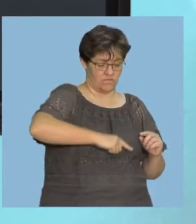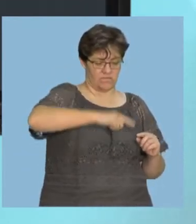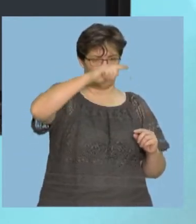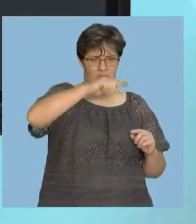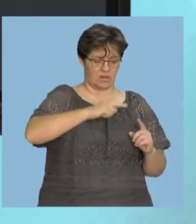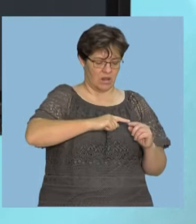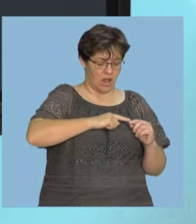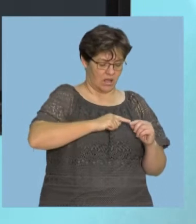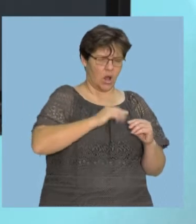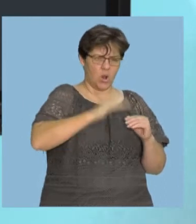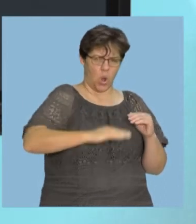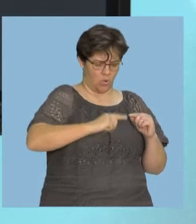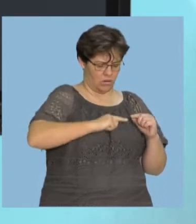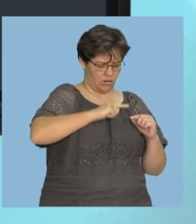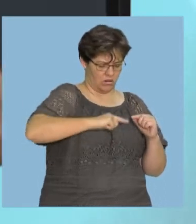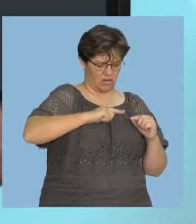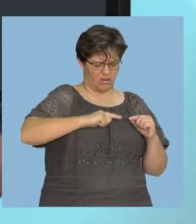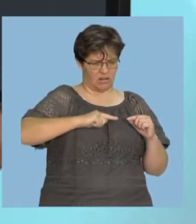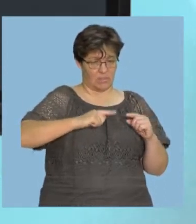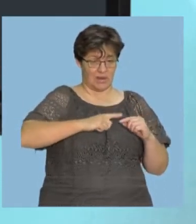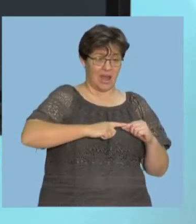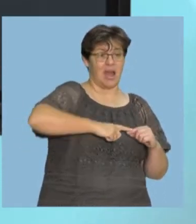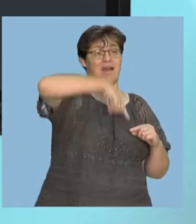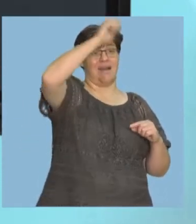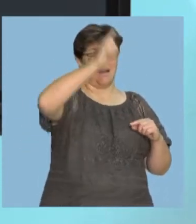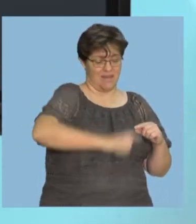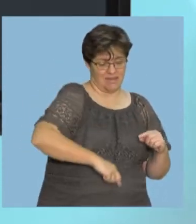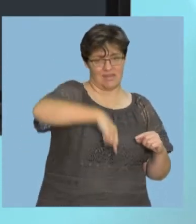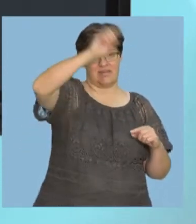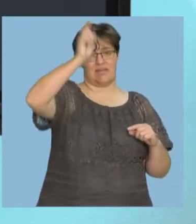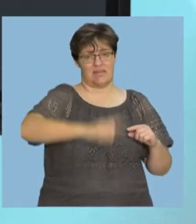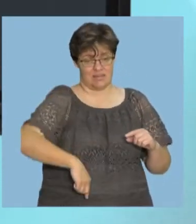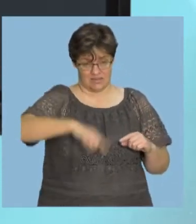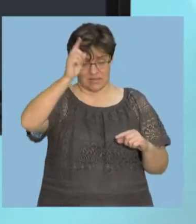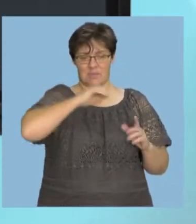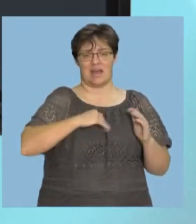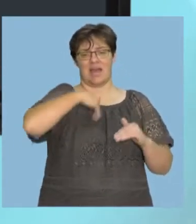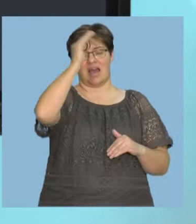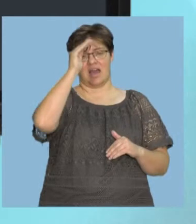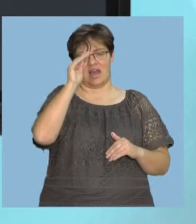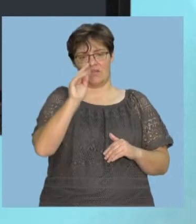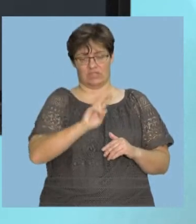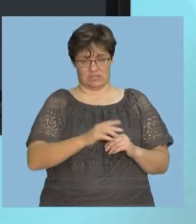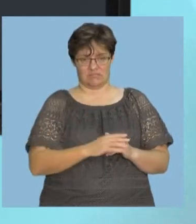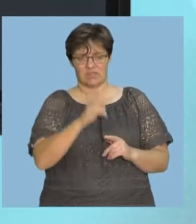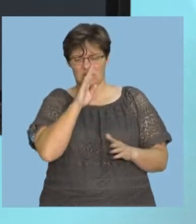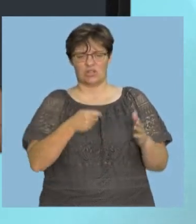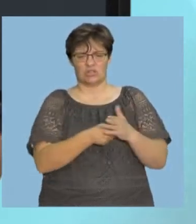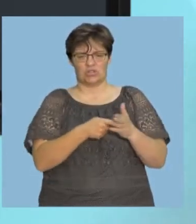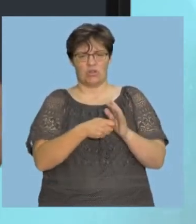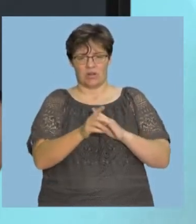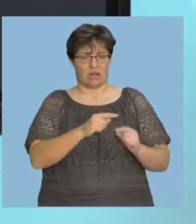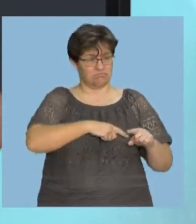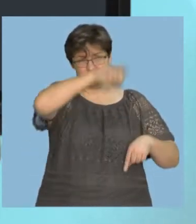not that rapid, but where volatility is high, the movement is rapid in a way. Okay, I'm not sure if you've seen the stock market. If you look at those